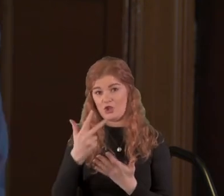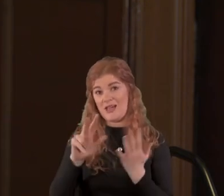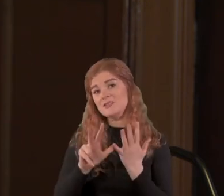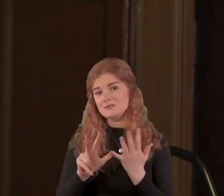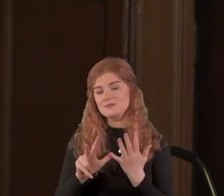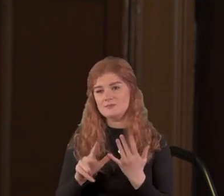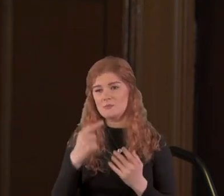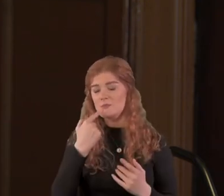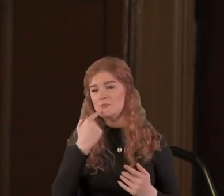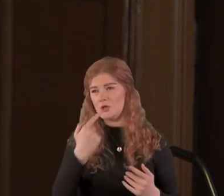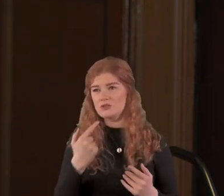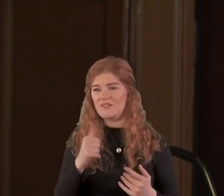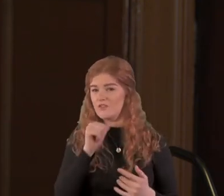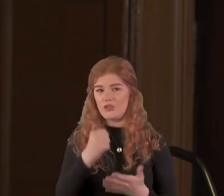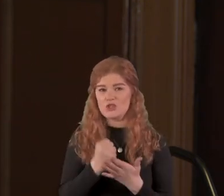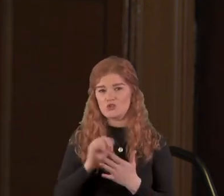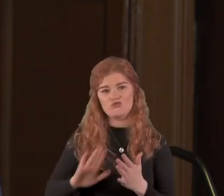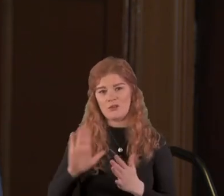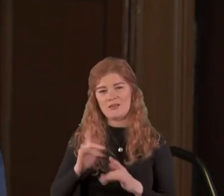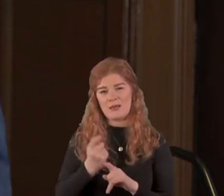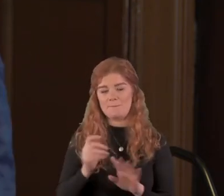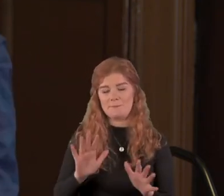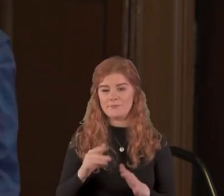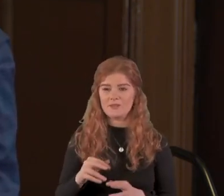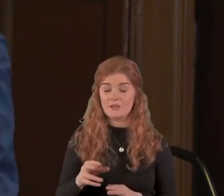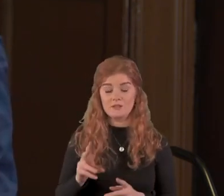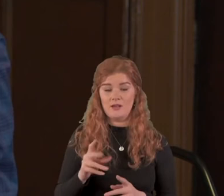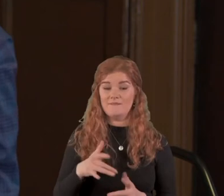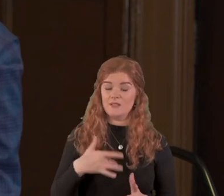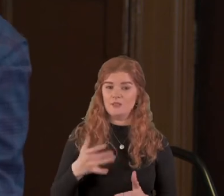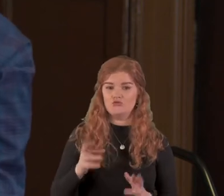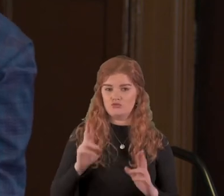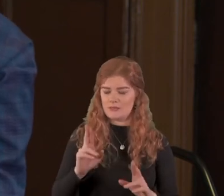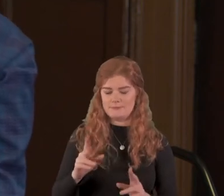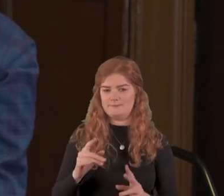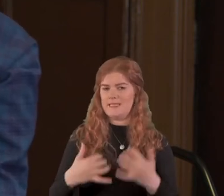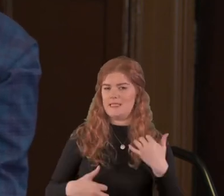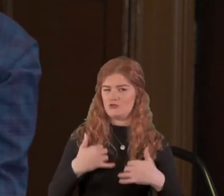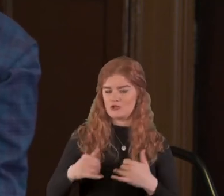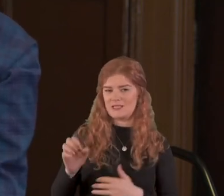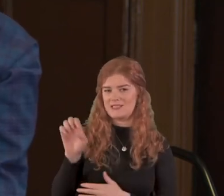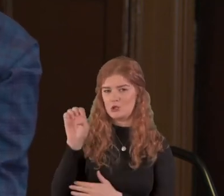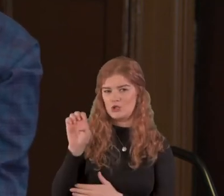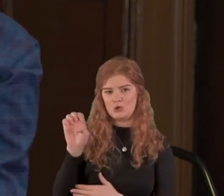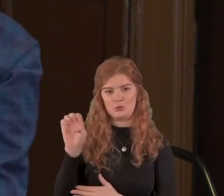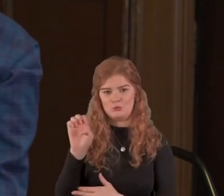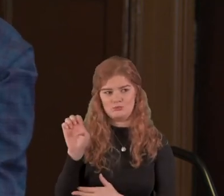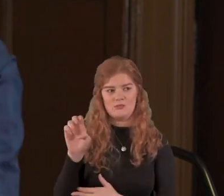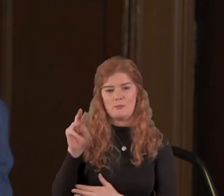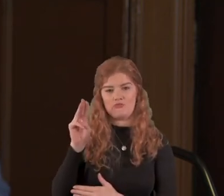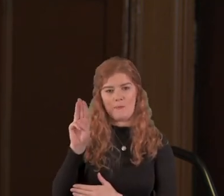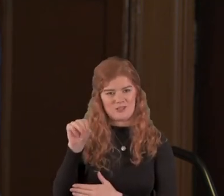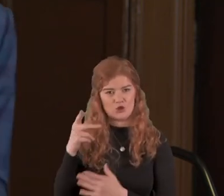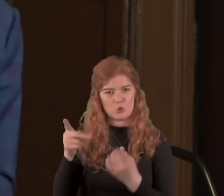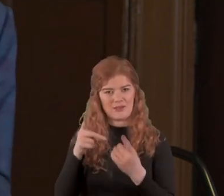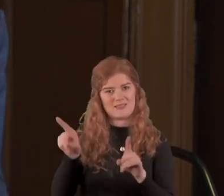1938. But I haven't studied the period. I mean, it is quite striking that a British Prime Minister does that in the year of Munich. I mean, it's not